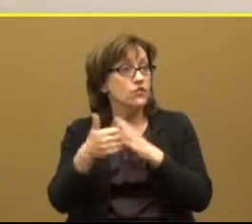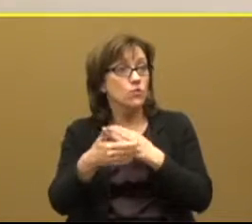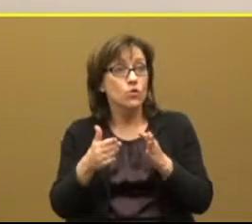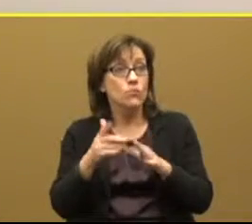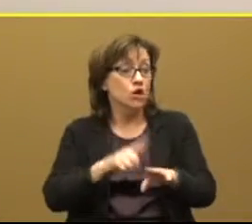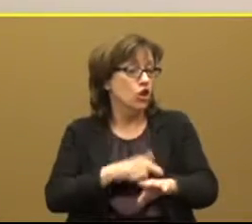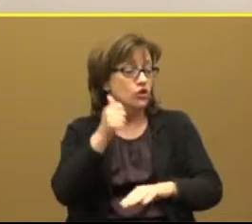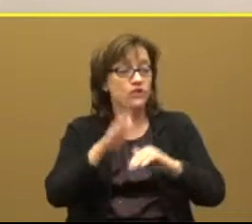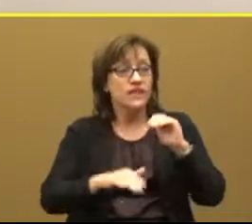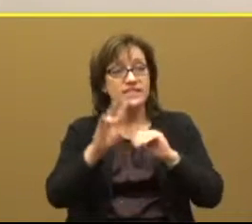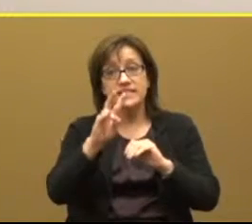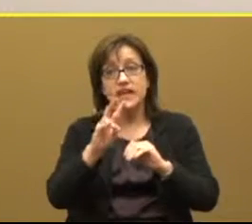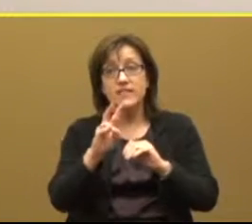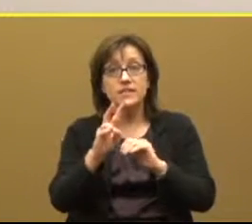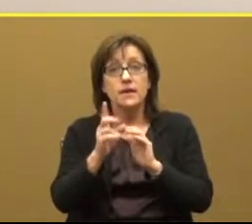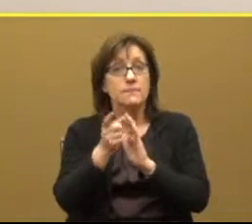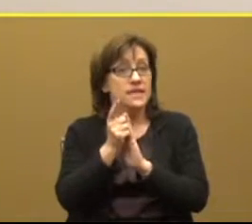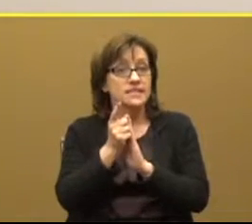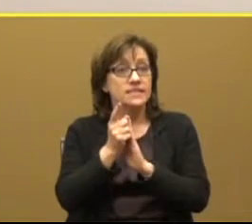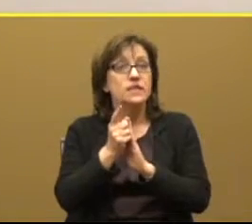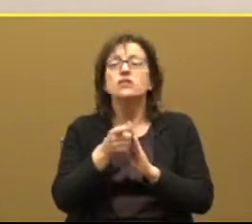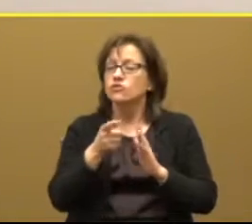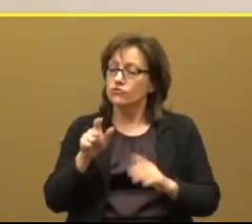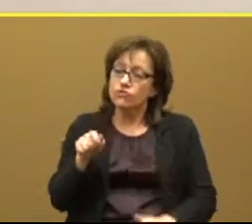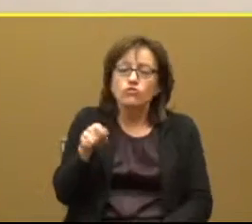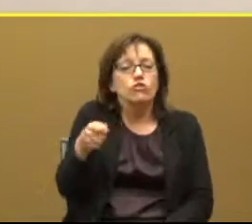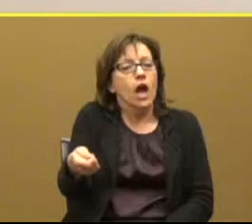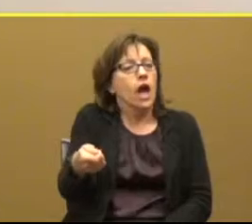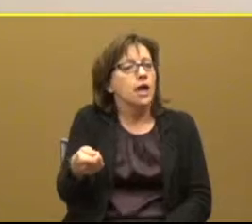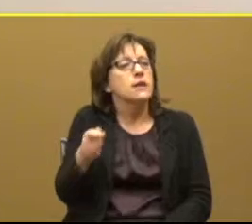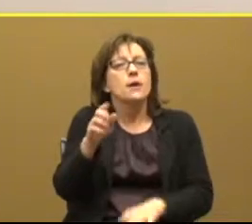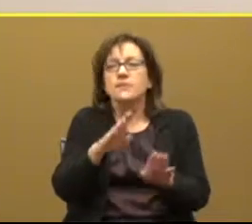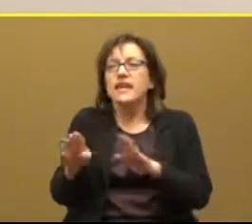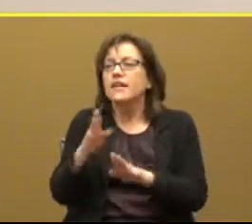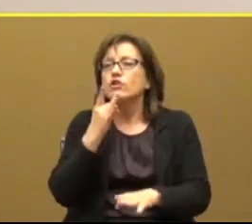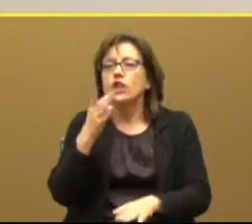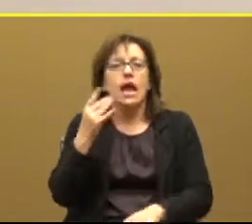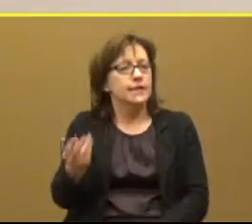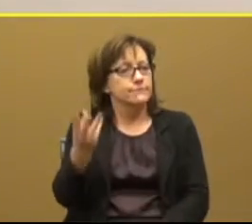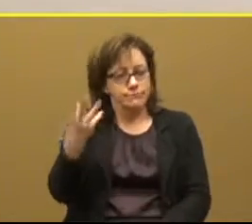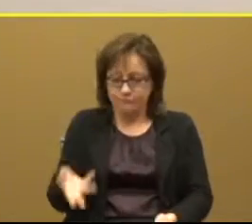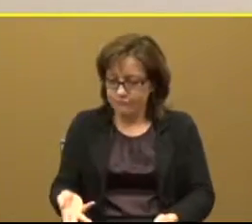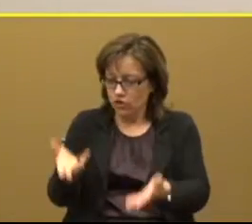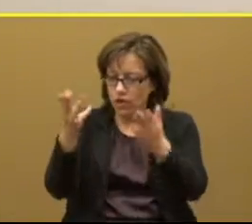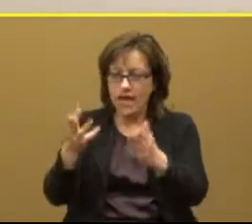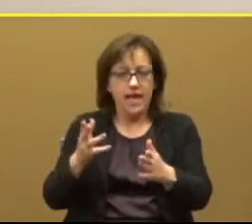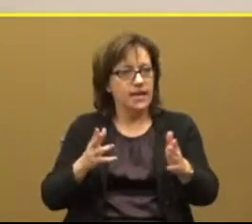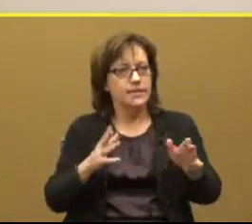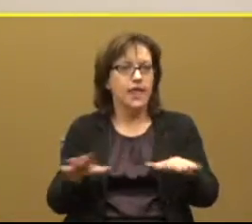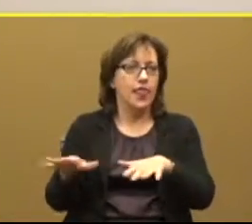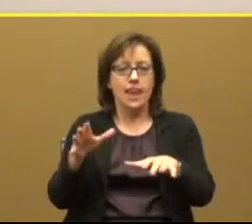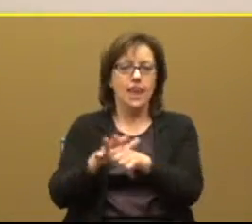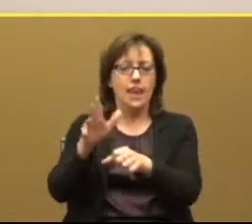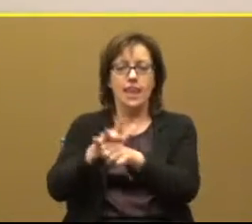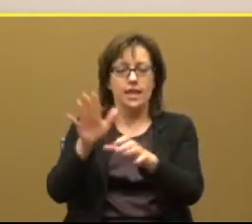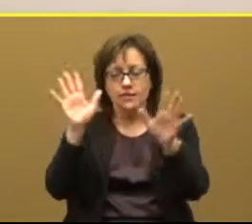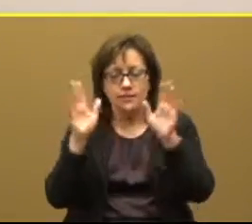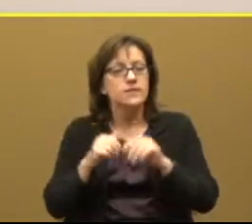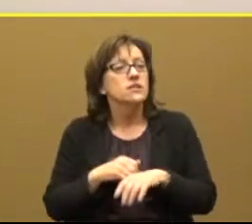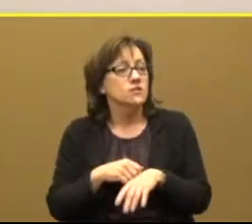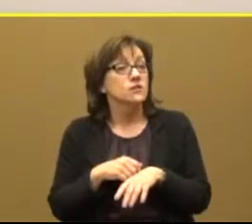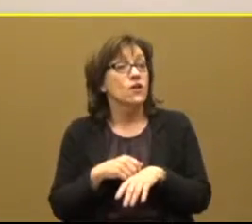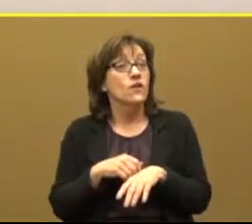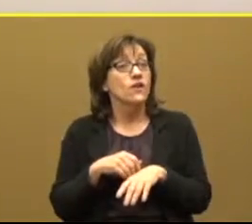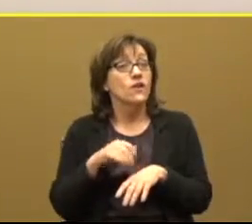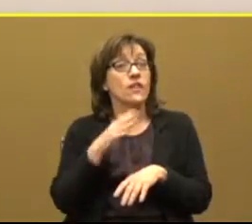as well just turn on the behavior light because they're gonna have behavior. So we instantly changed her schedule. That was a big transition to